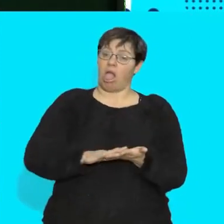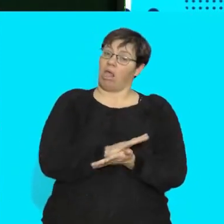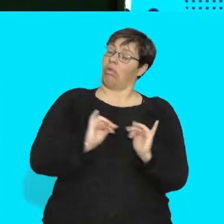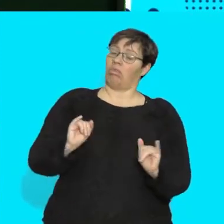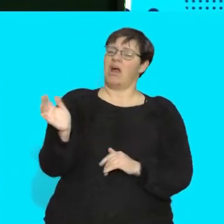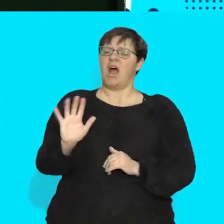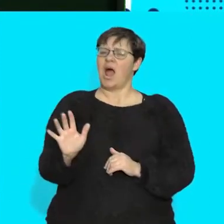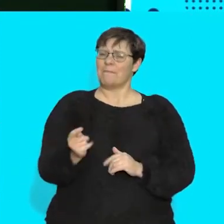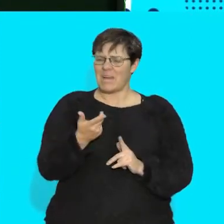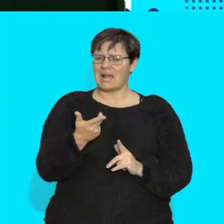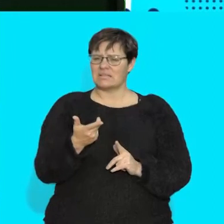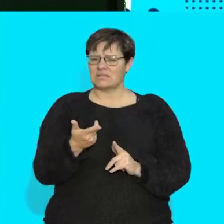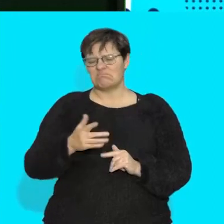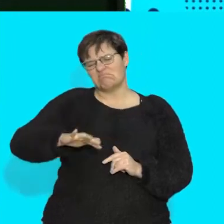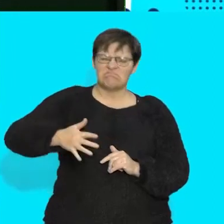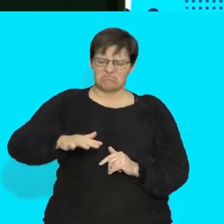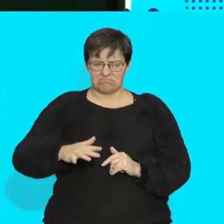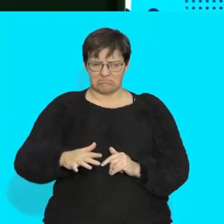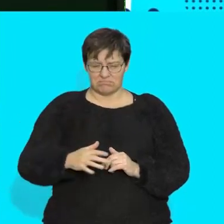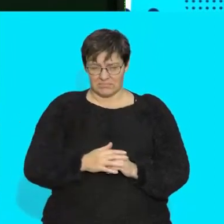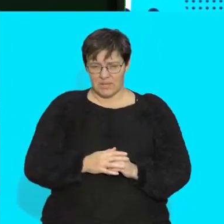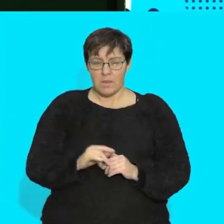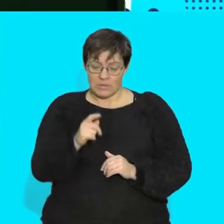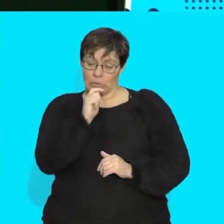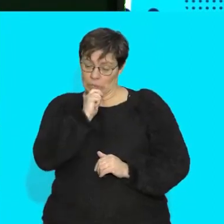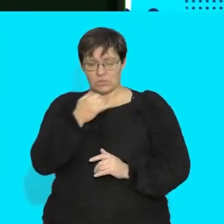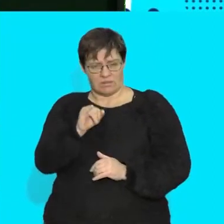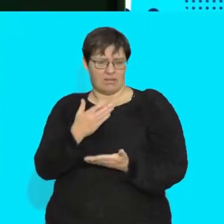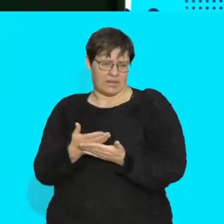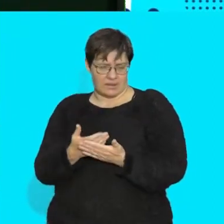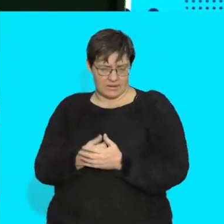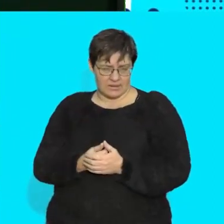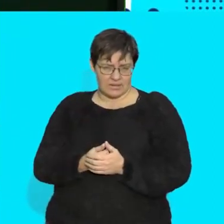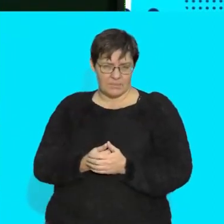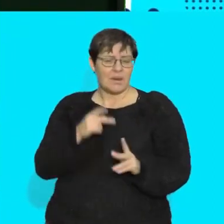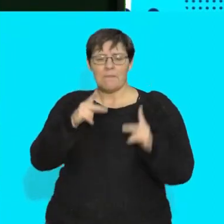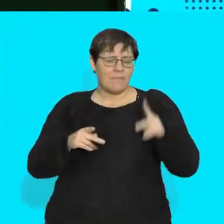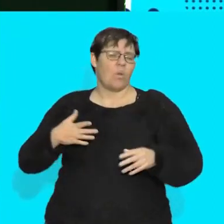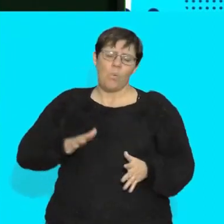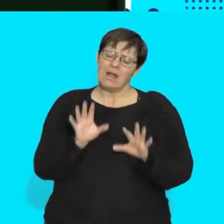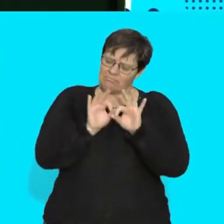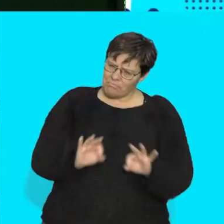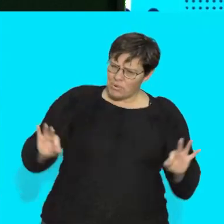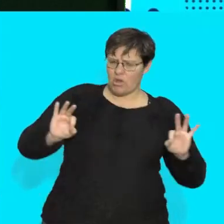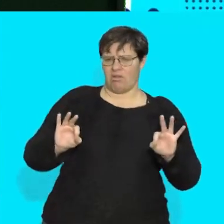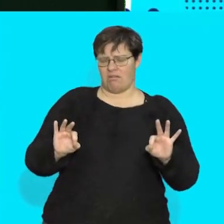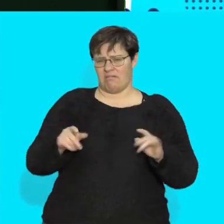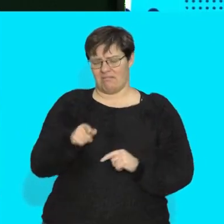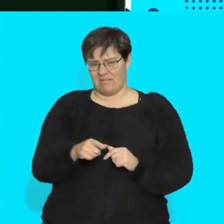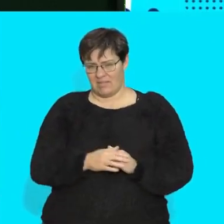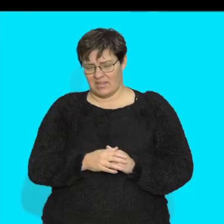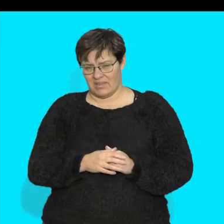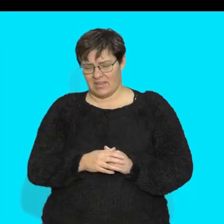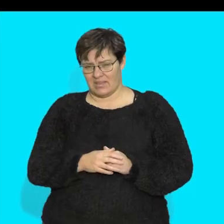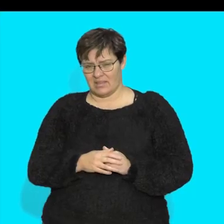impure, but not so much that you couldn't use the product. But people still wanted pure caustic soda. And that was